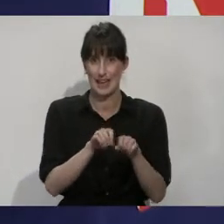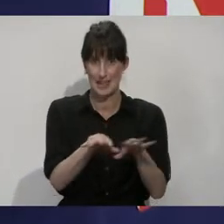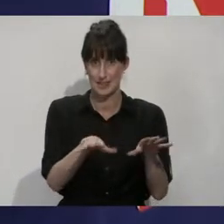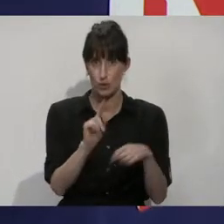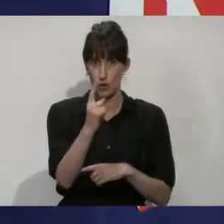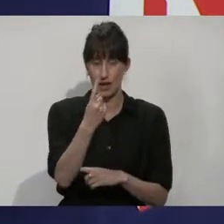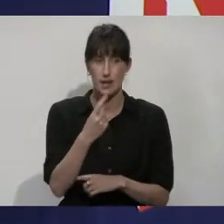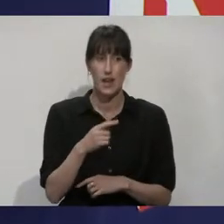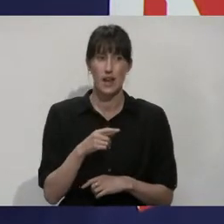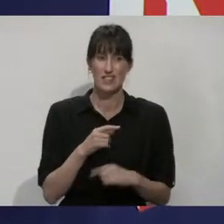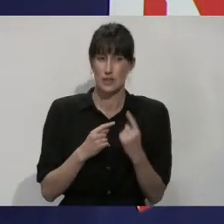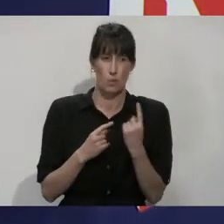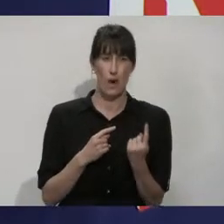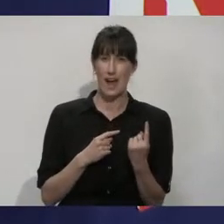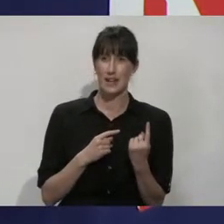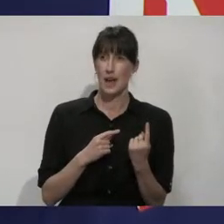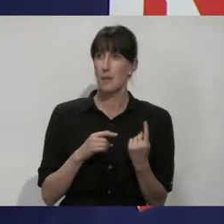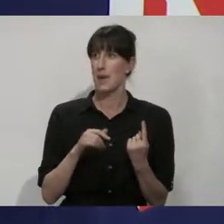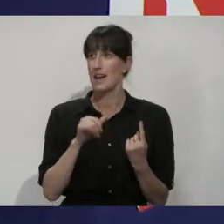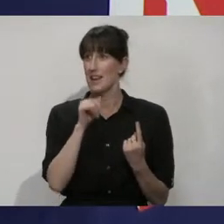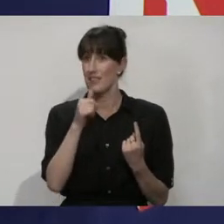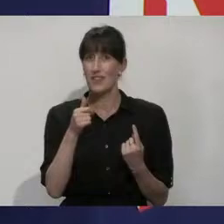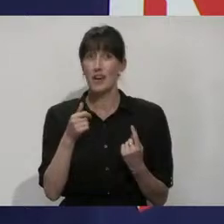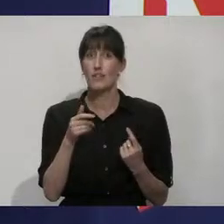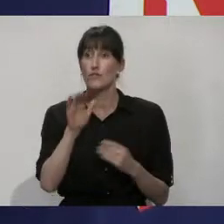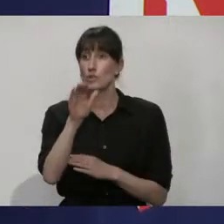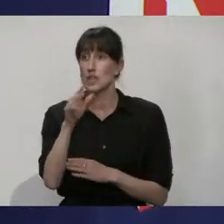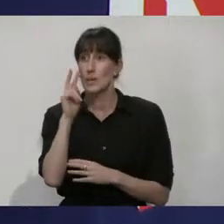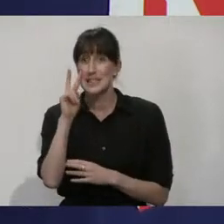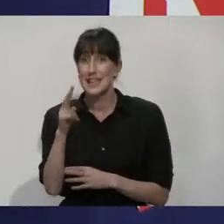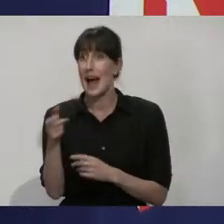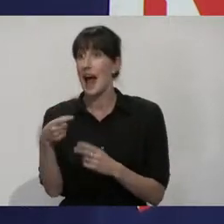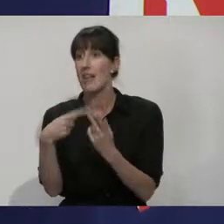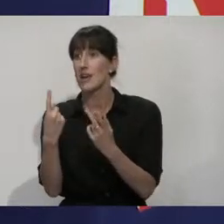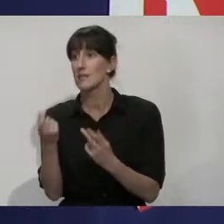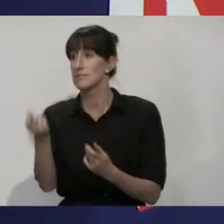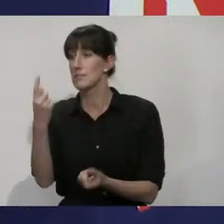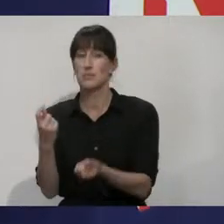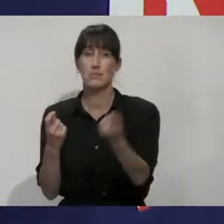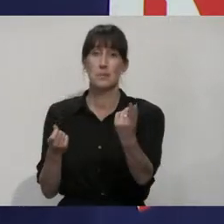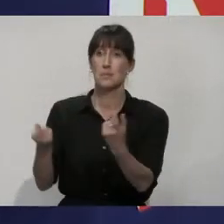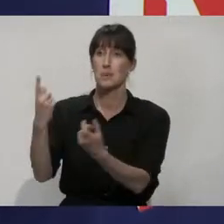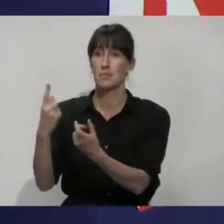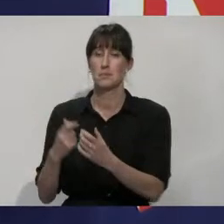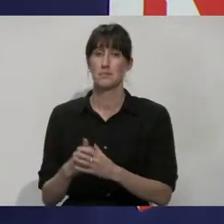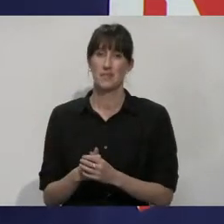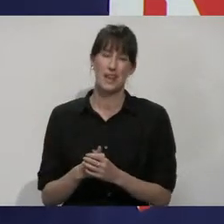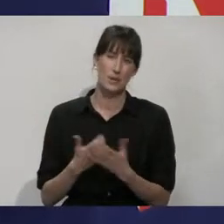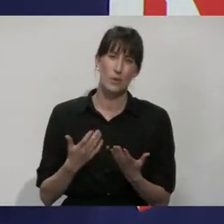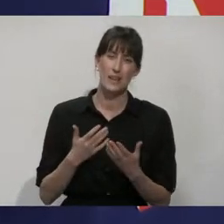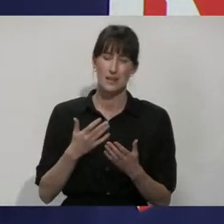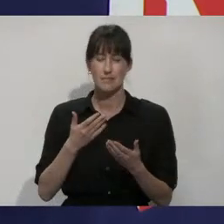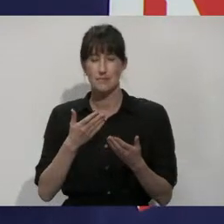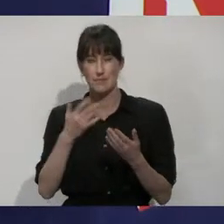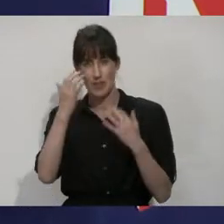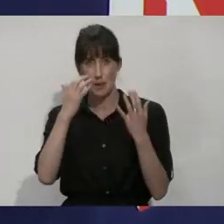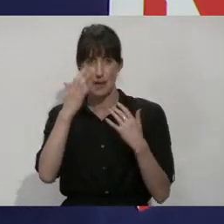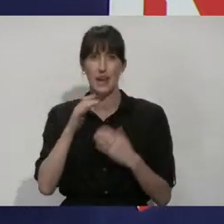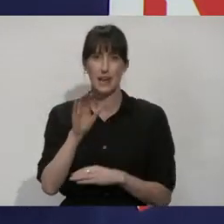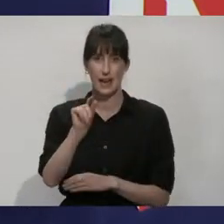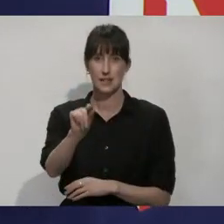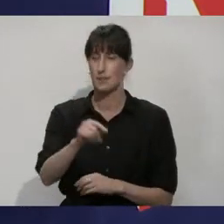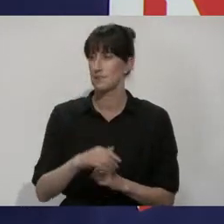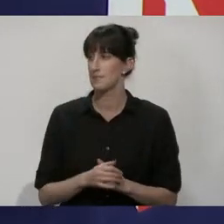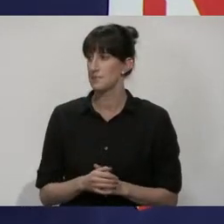depend on the circumstances of any future cases. Should businesses get ready for cycling in and out of these level 3s?